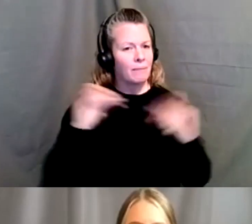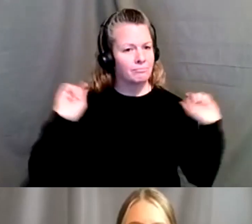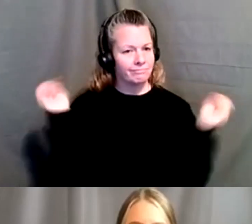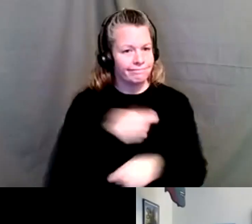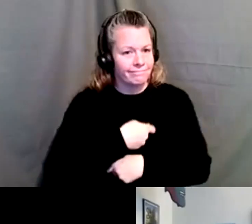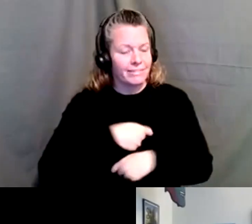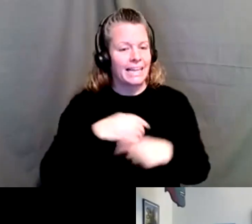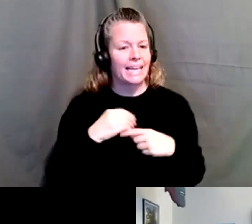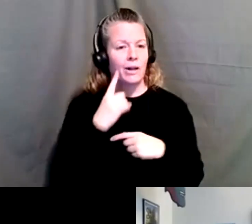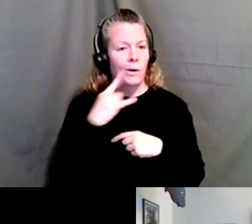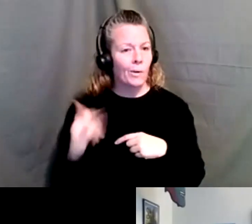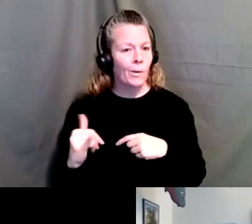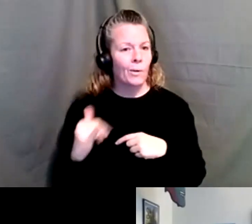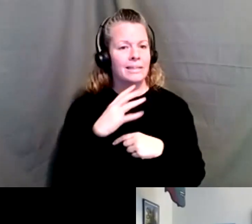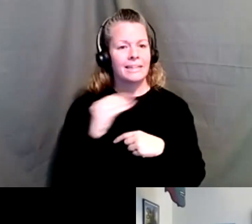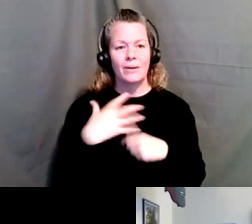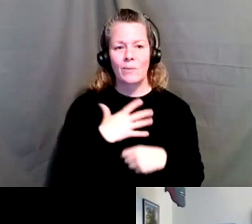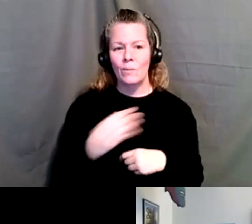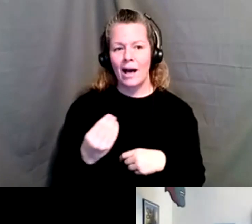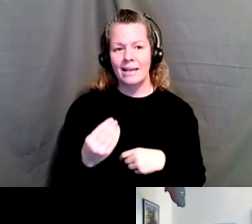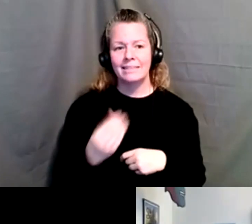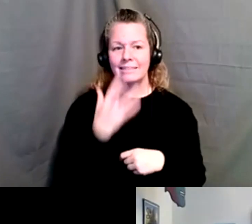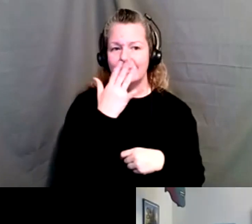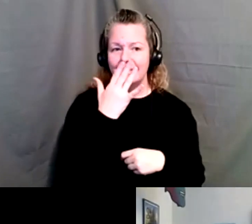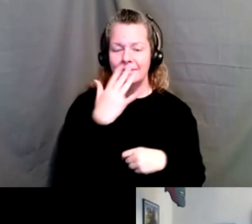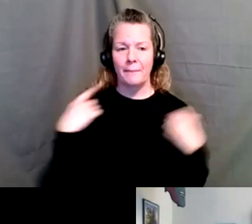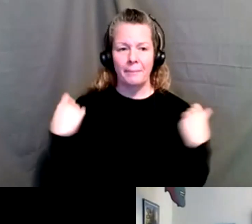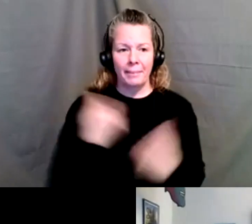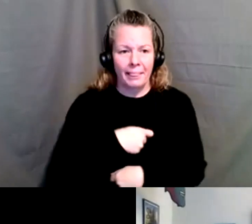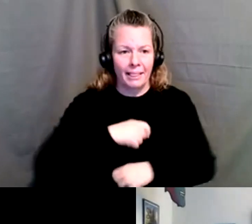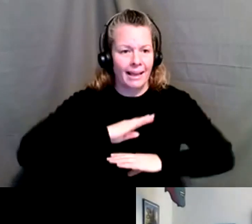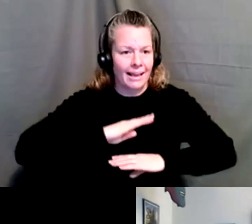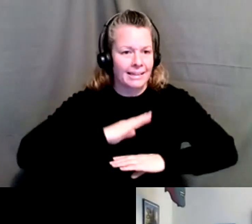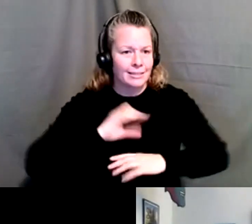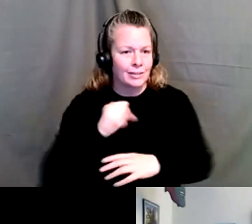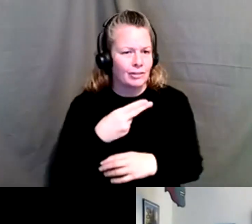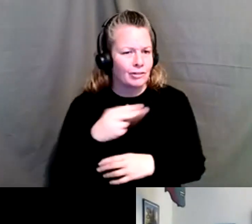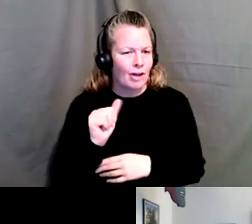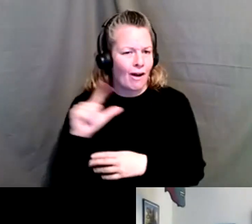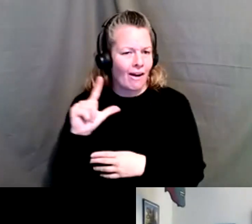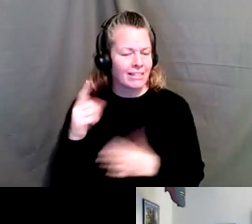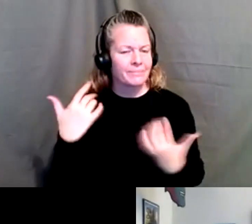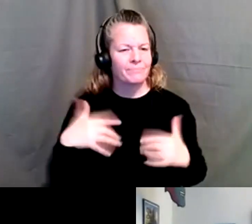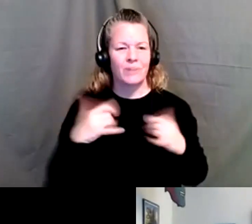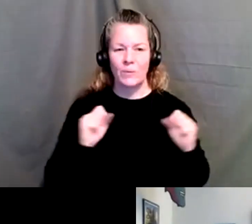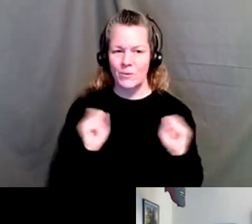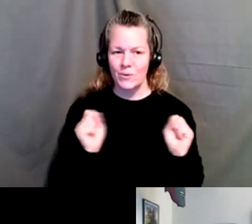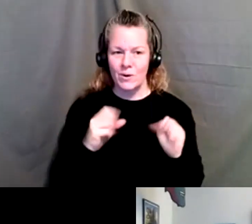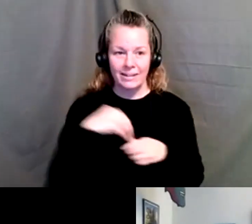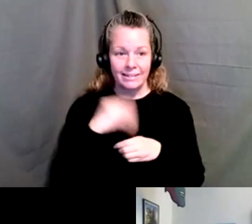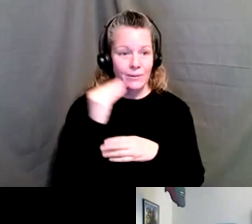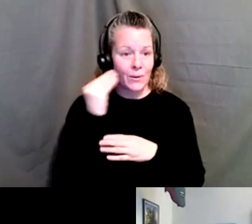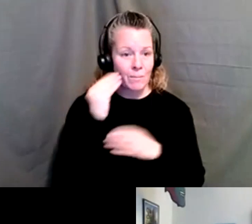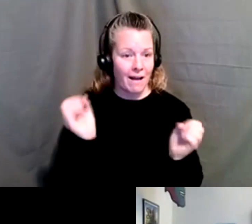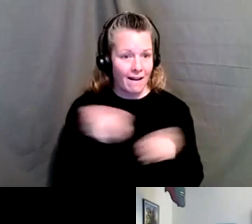a gold and white toned blanket shawl. It's a little chilly in here. I'm sitting in my home office. Behind